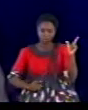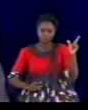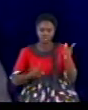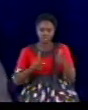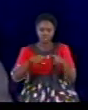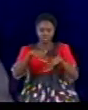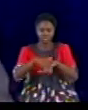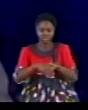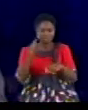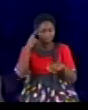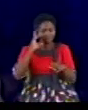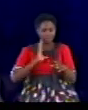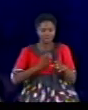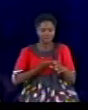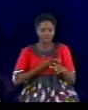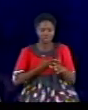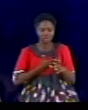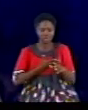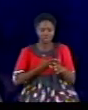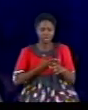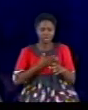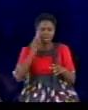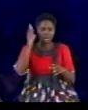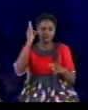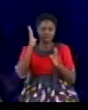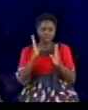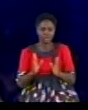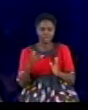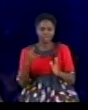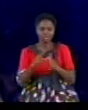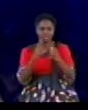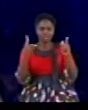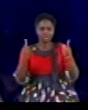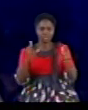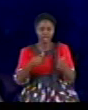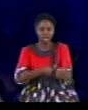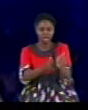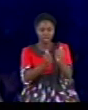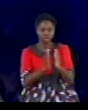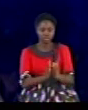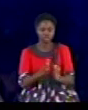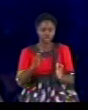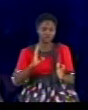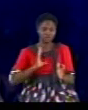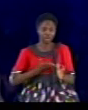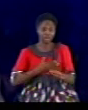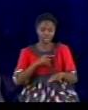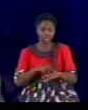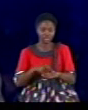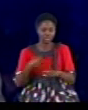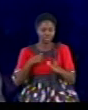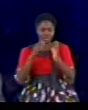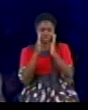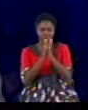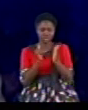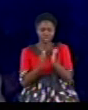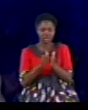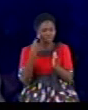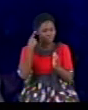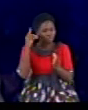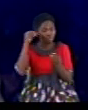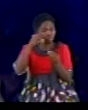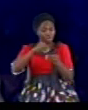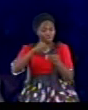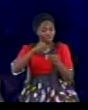our general superintendent, the great apostle of our time. We pray for empowerment. We pray for anointing.